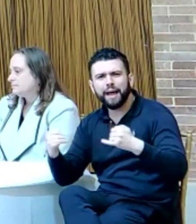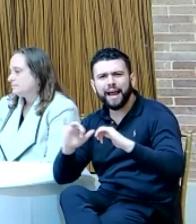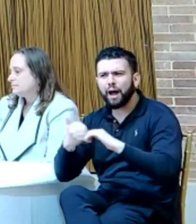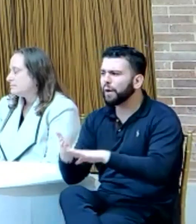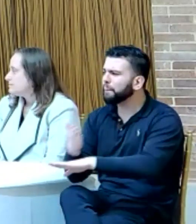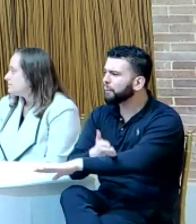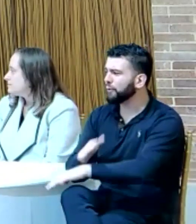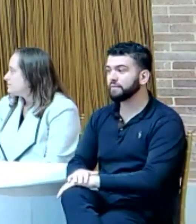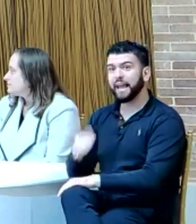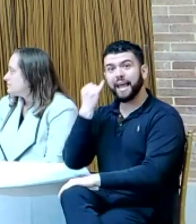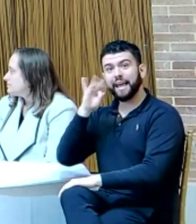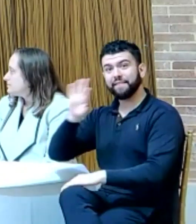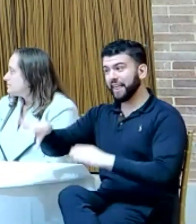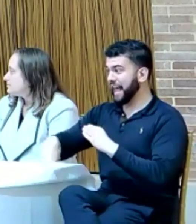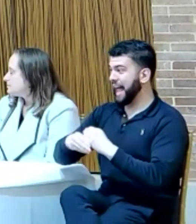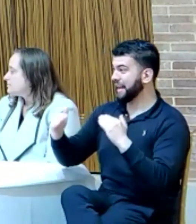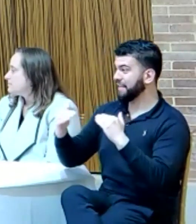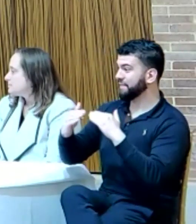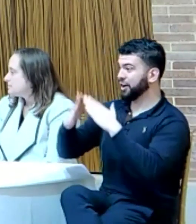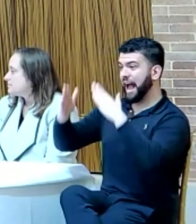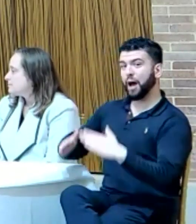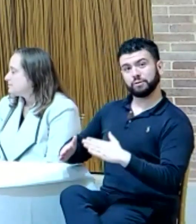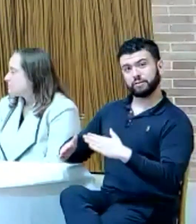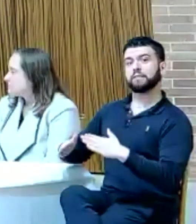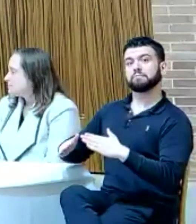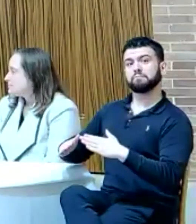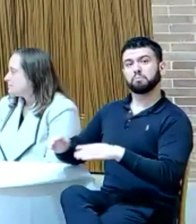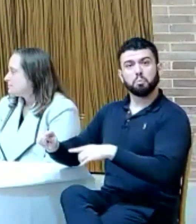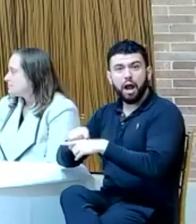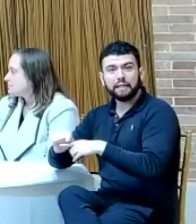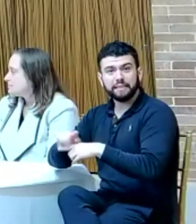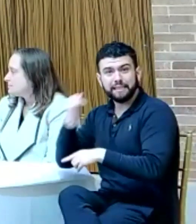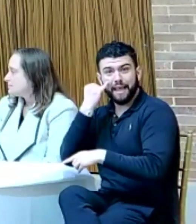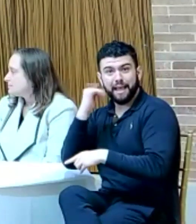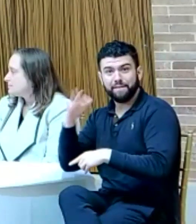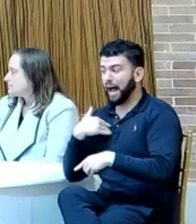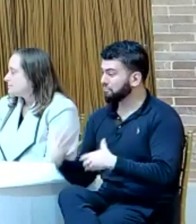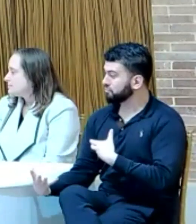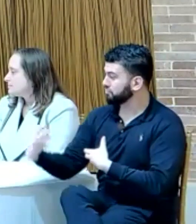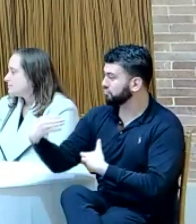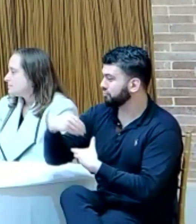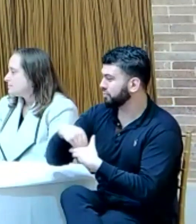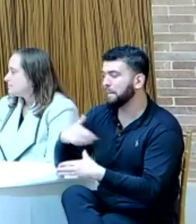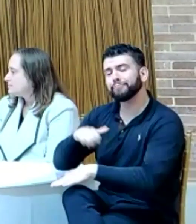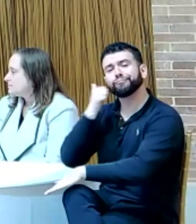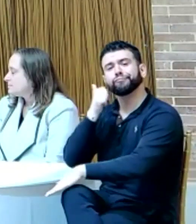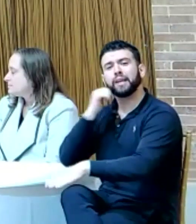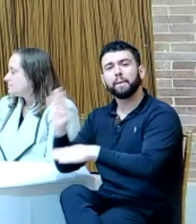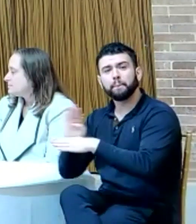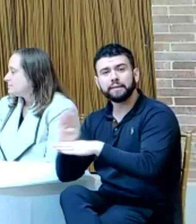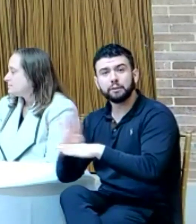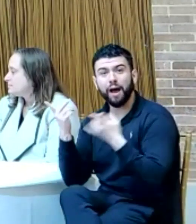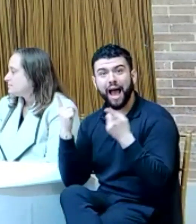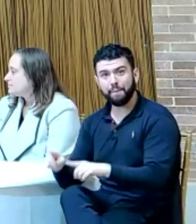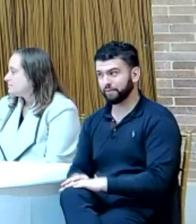added fair housing practice into their everyday business of of being a realtor not only did they